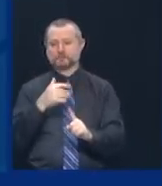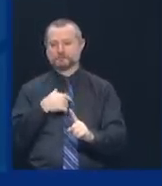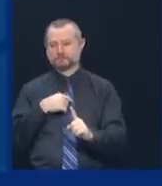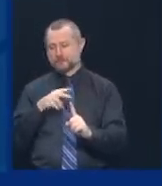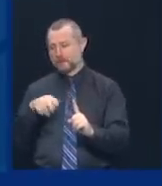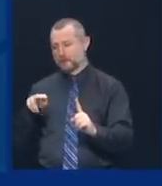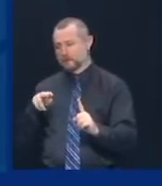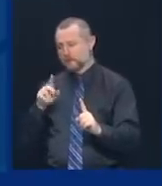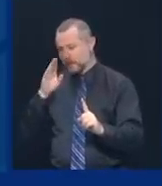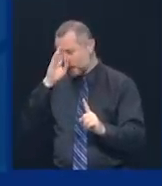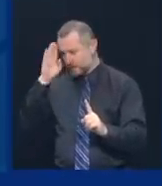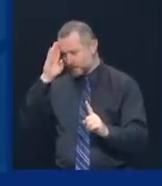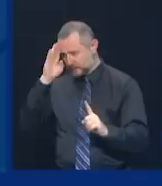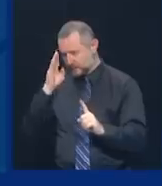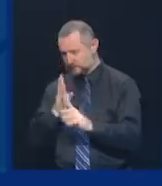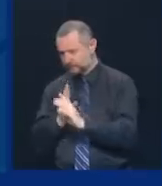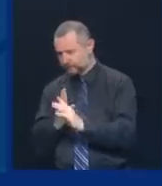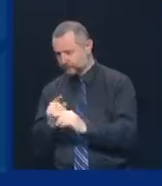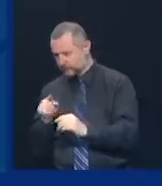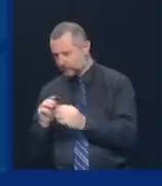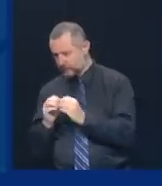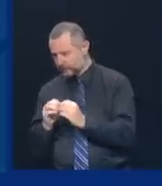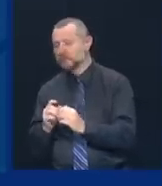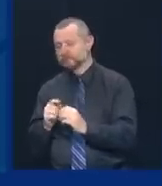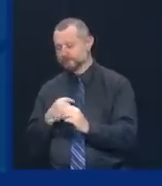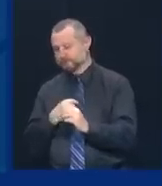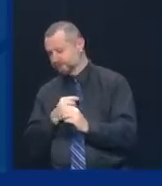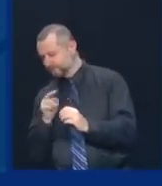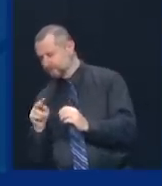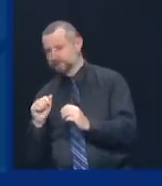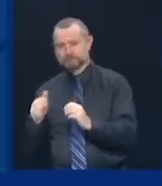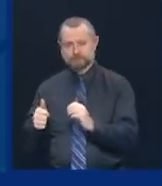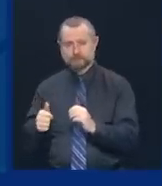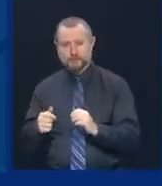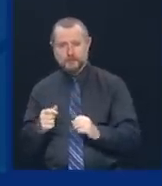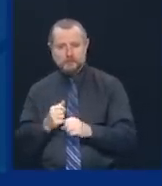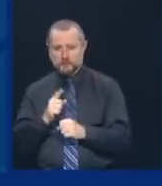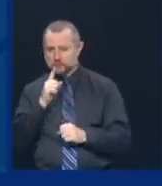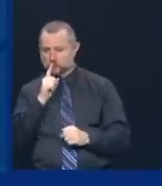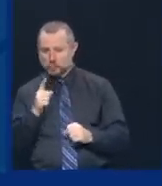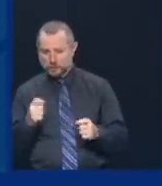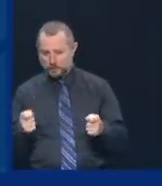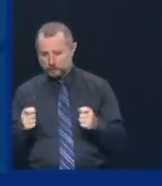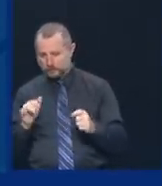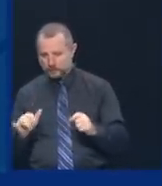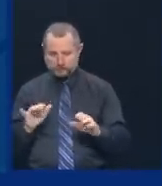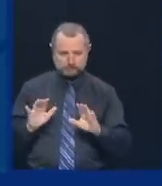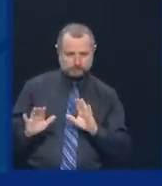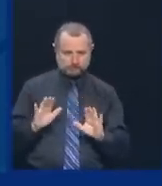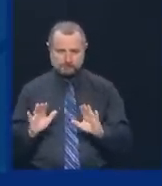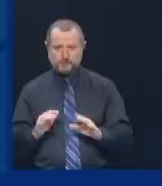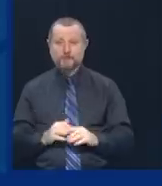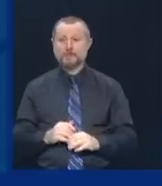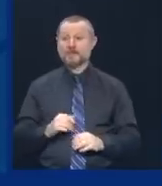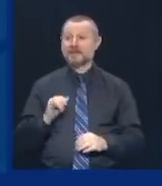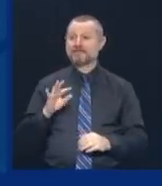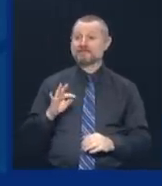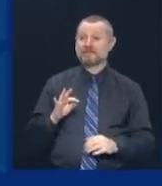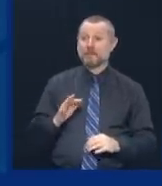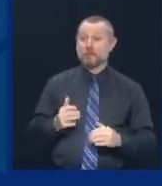rate by the capacity in that local area, because we don't want to overwhelm the